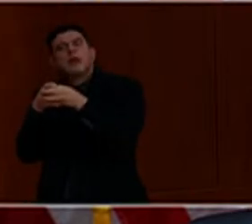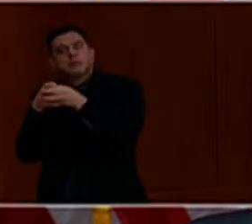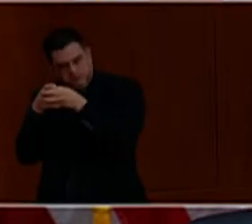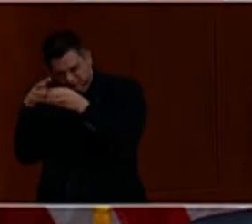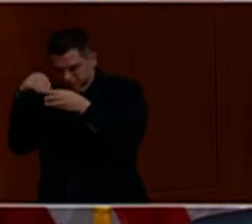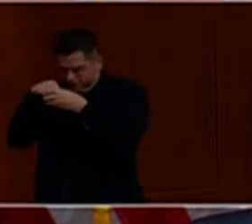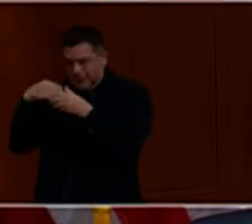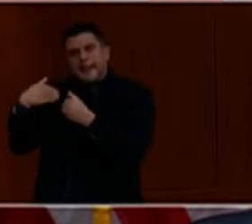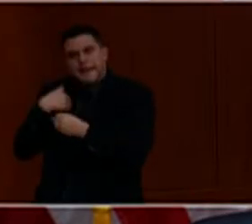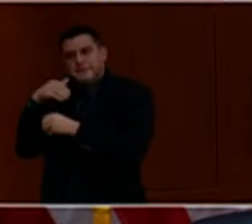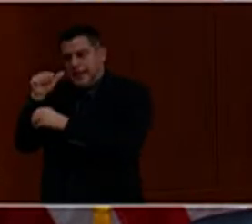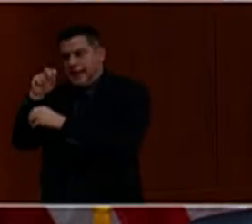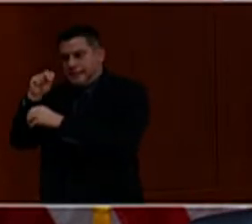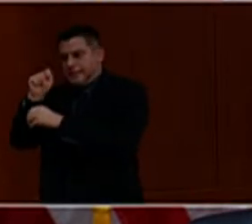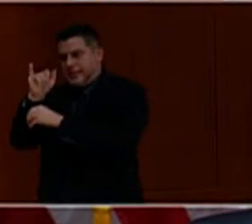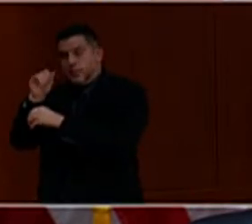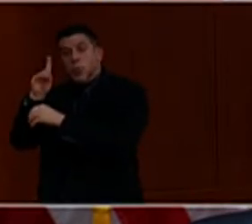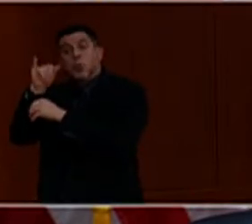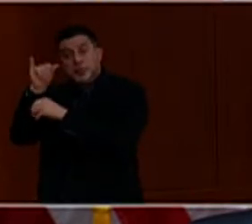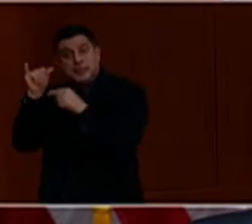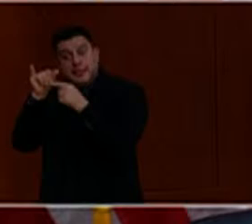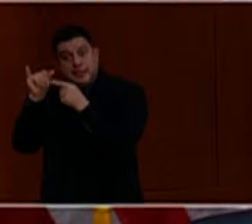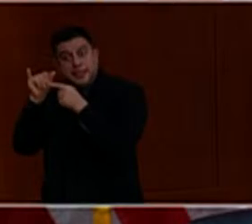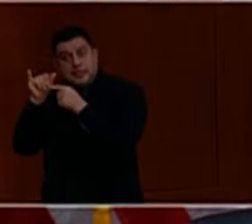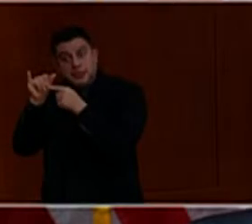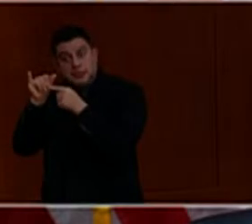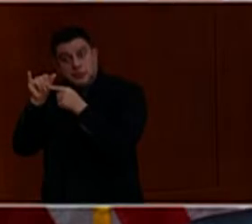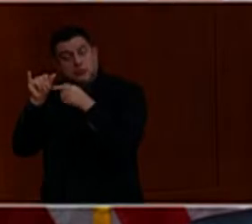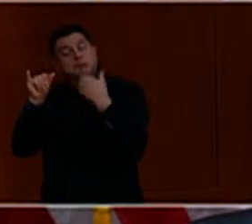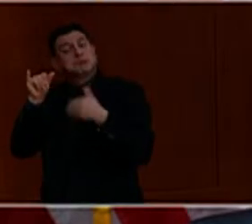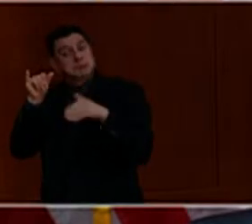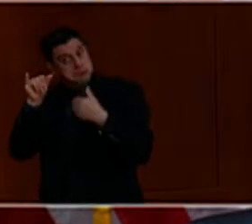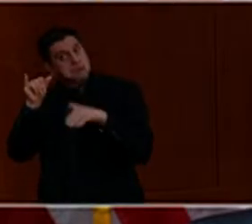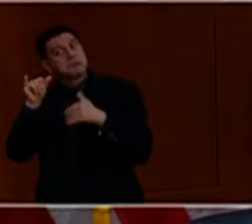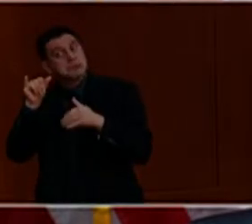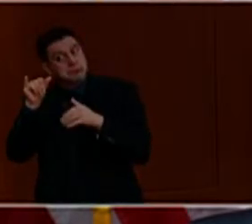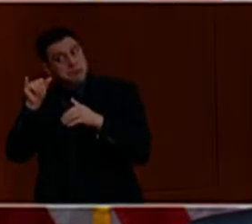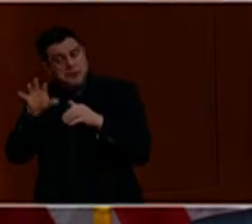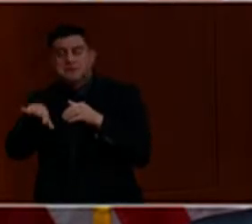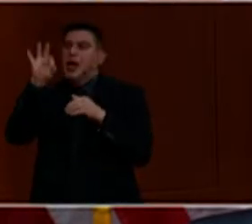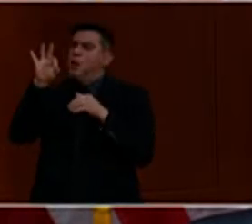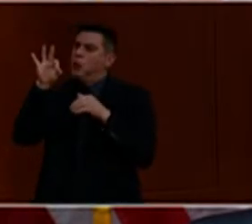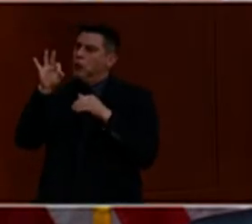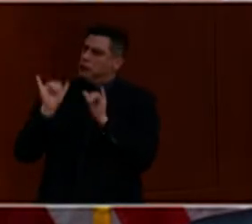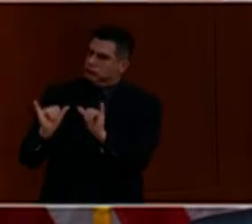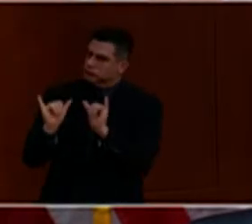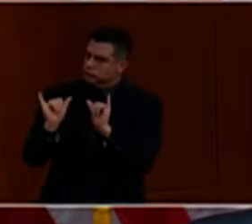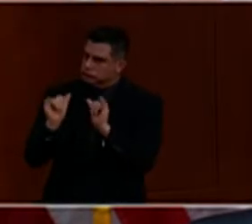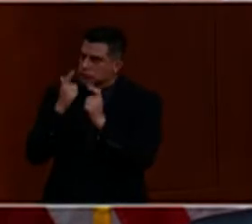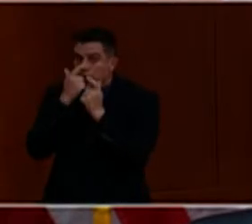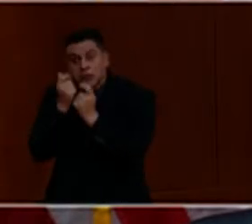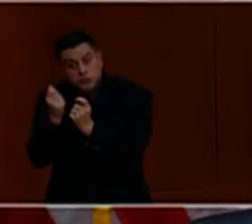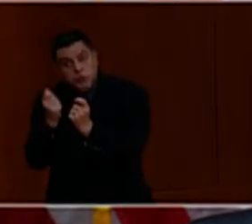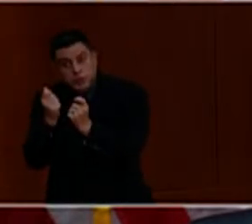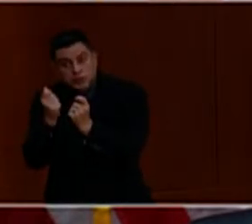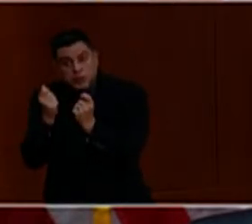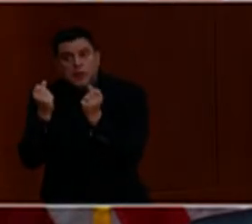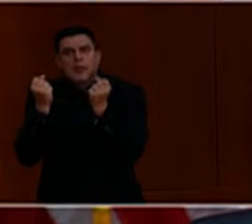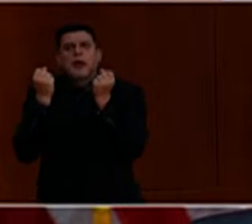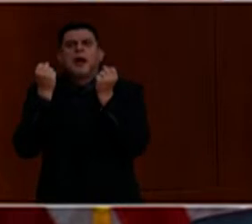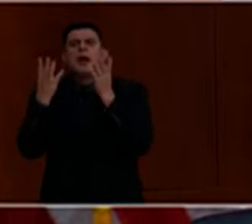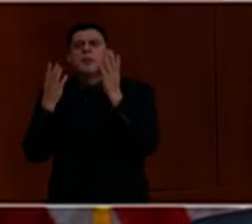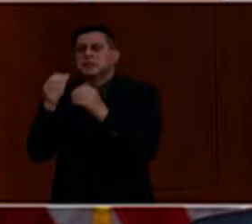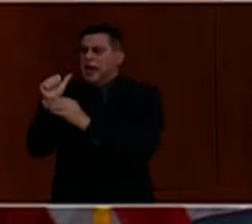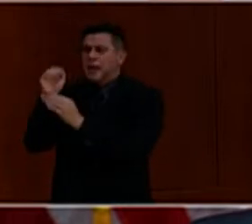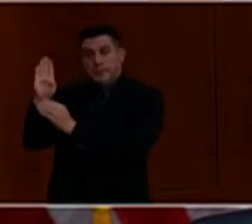are people that are coming on a first-come, first-served basis. But clearly there's been an increase in the seroprevalence in the state of Florida,